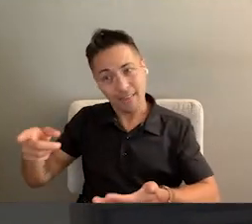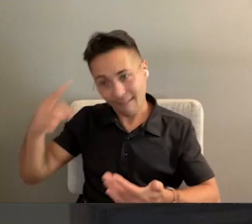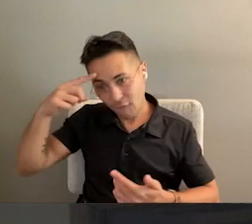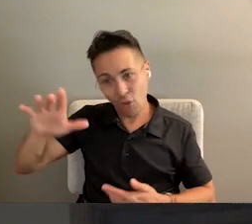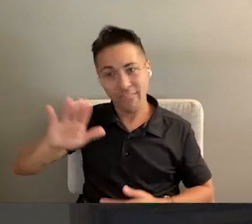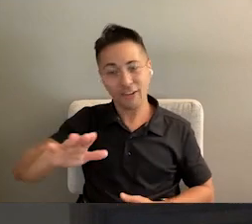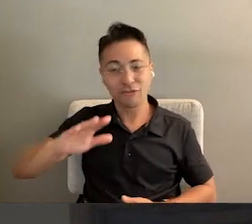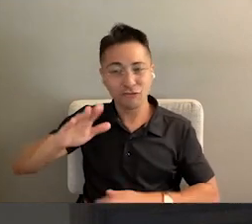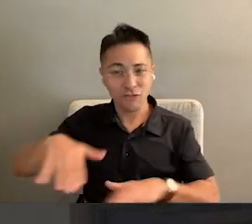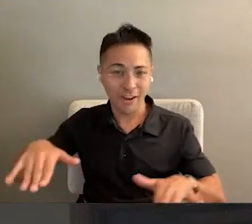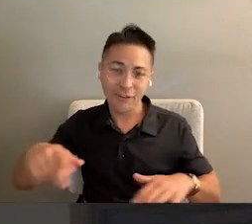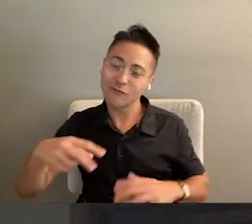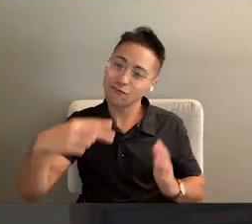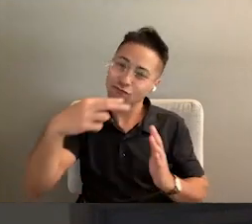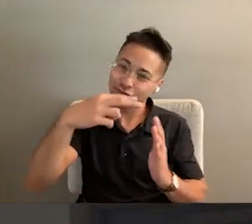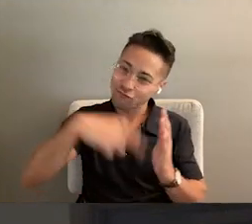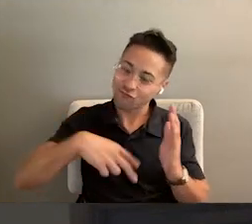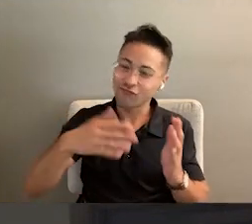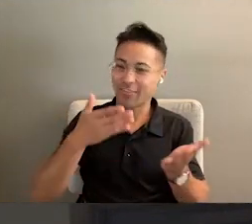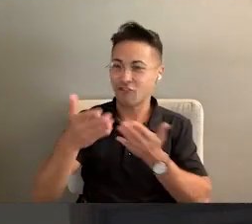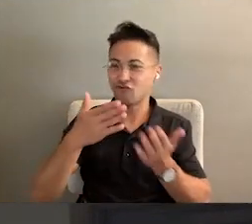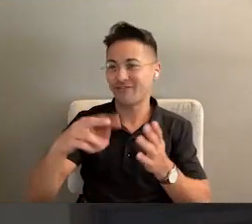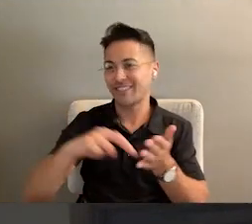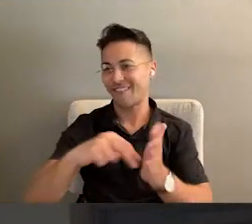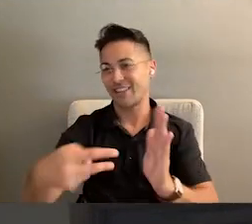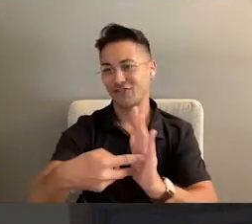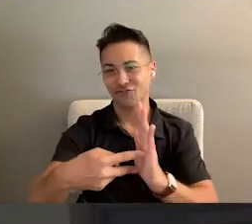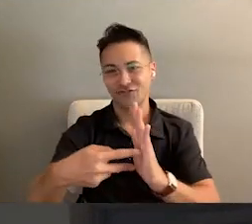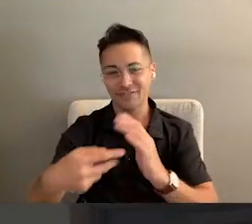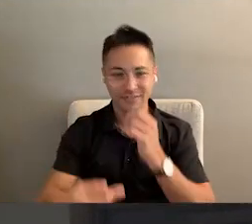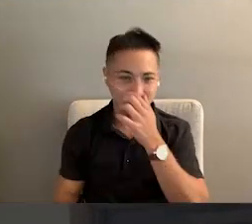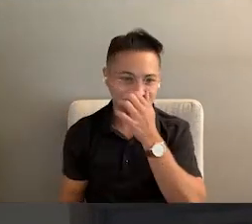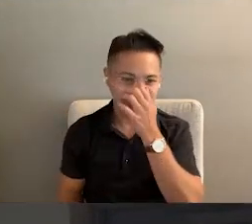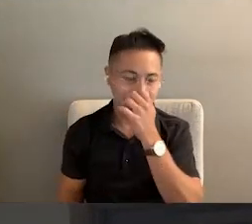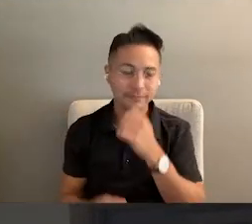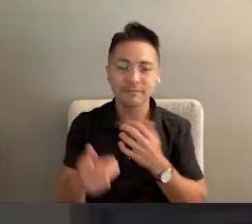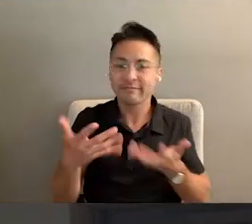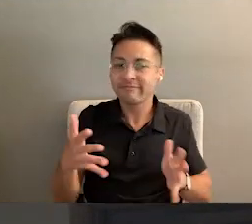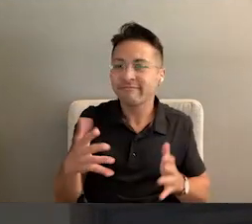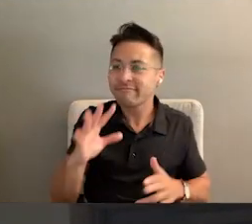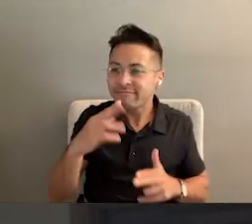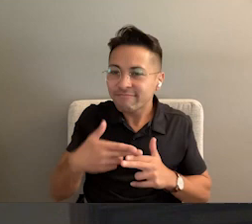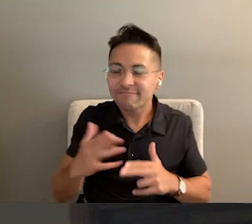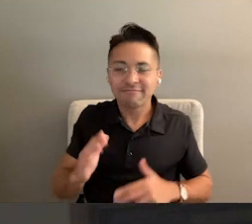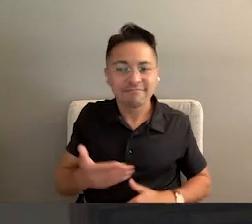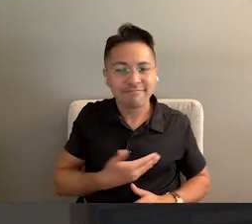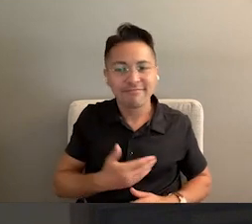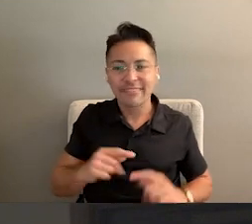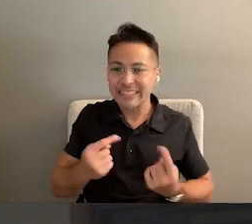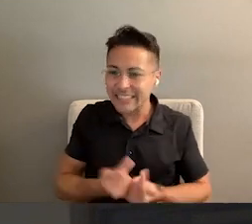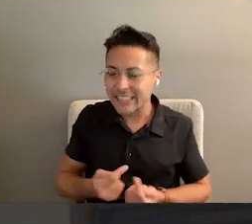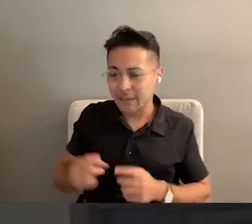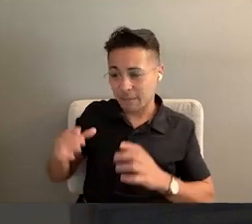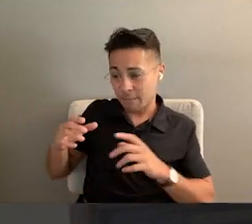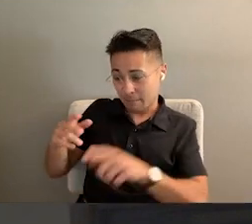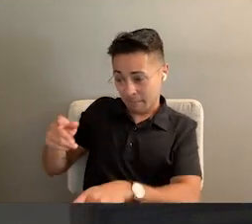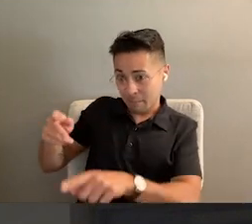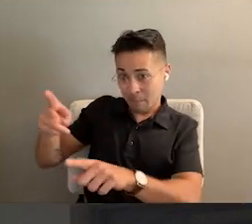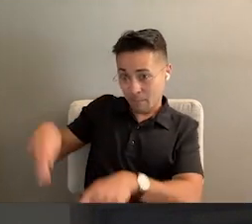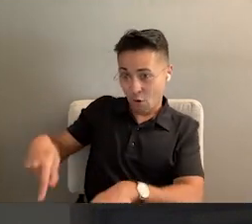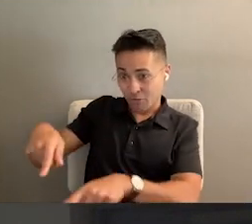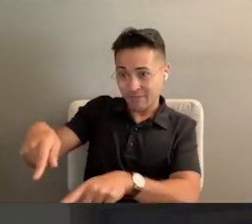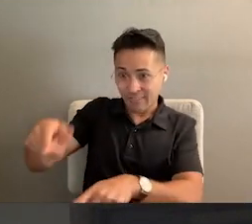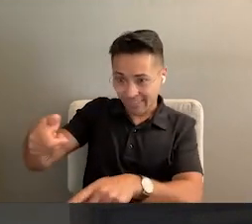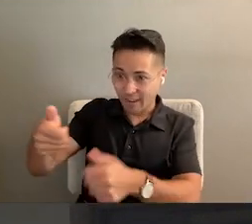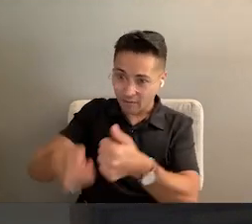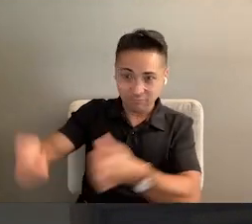But a parent could provide ResHab to their child. How's that? You have to read the service definition. All right. I've talked about